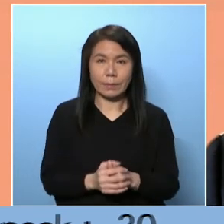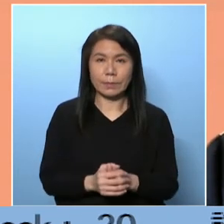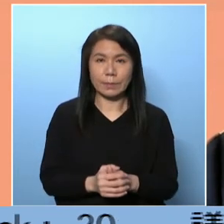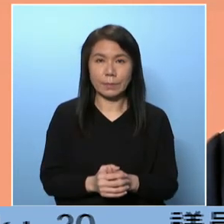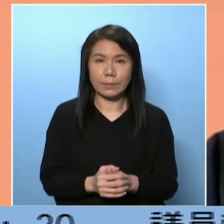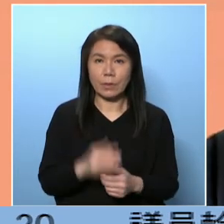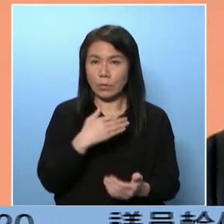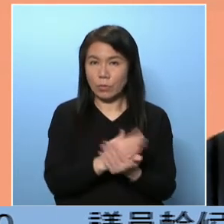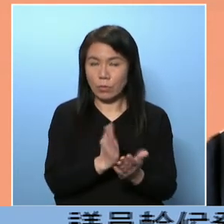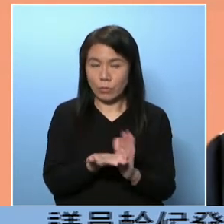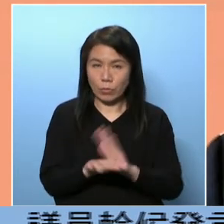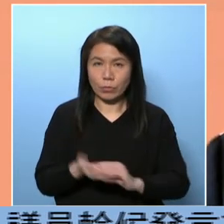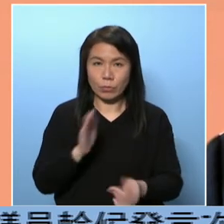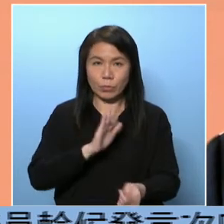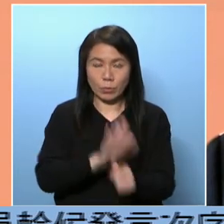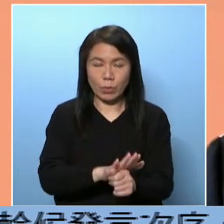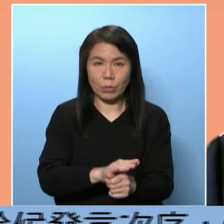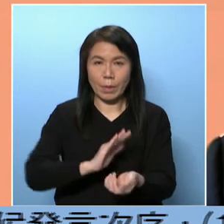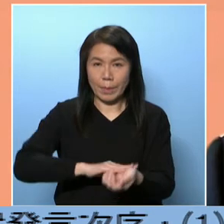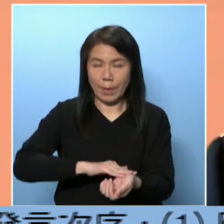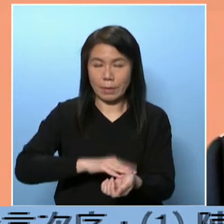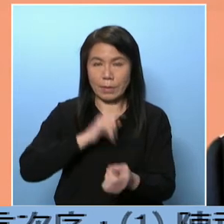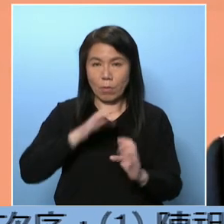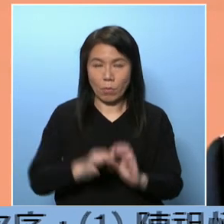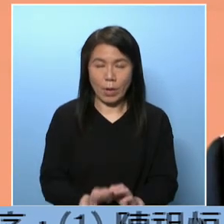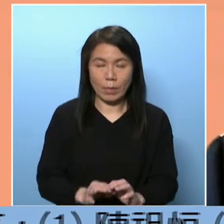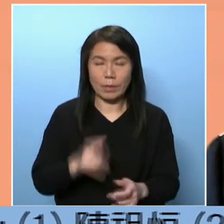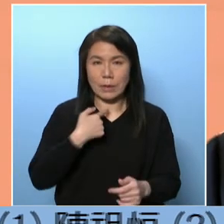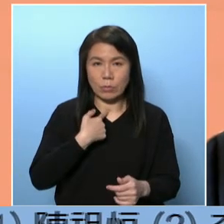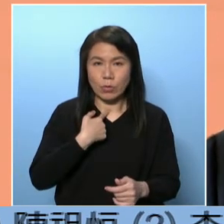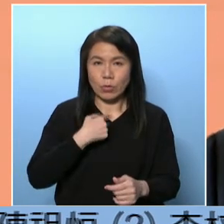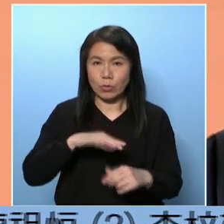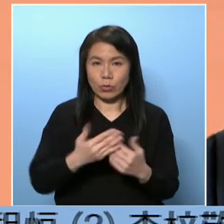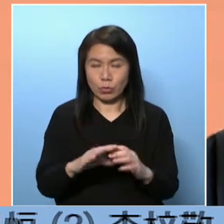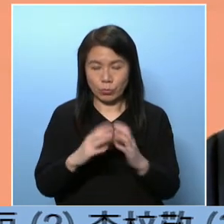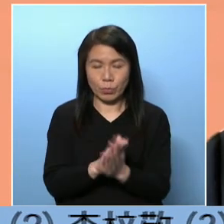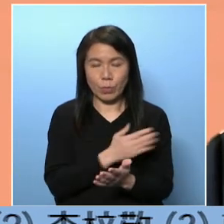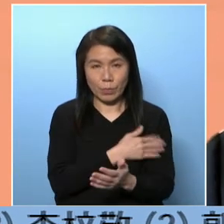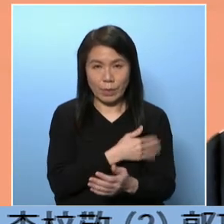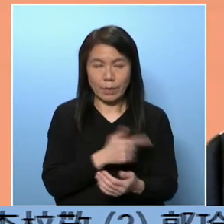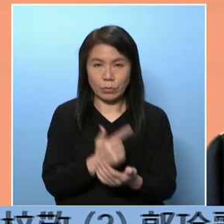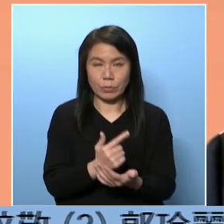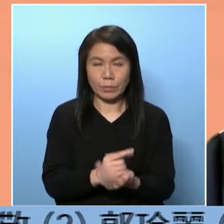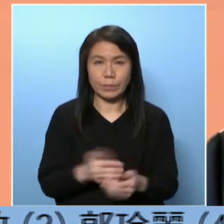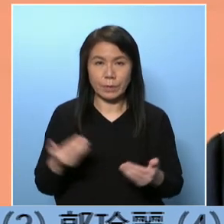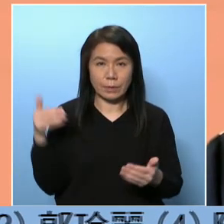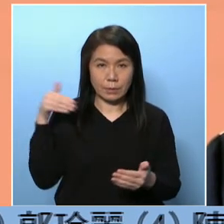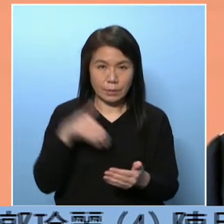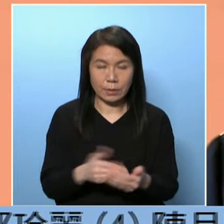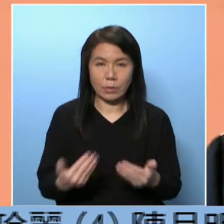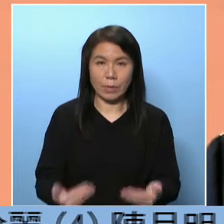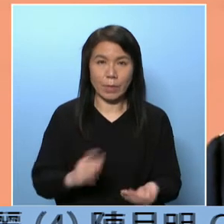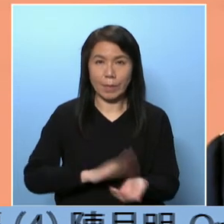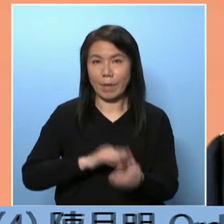to make sure that everything will be done for the purpose of controlling